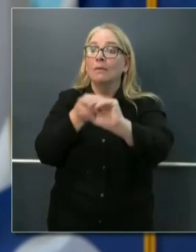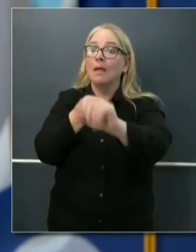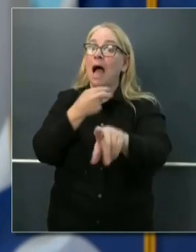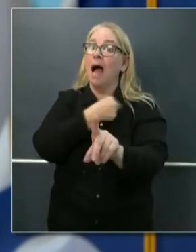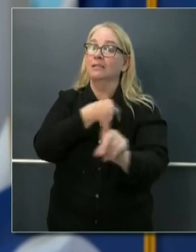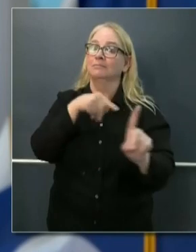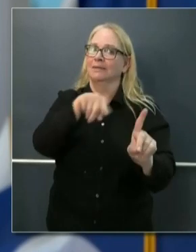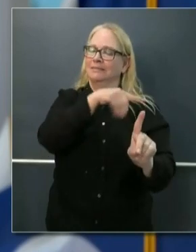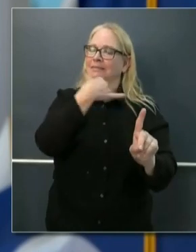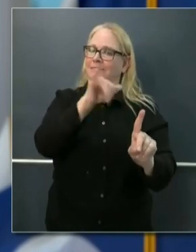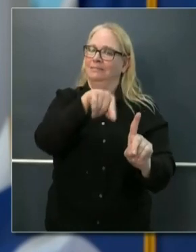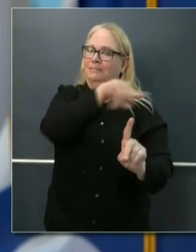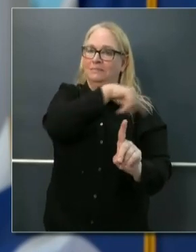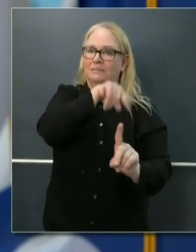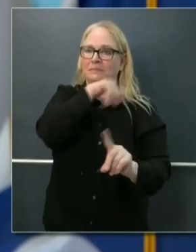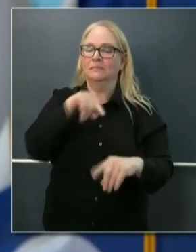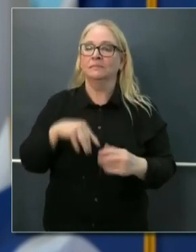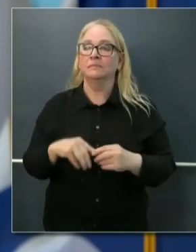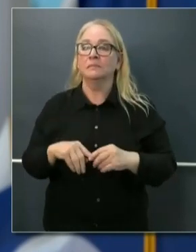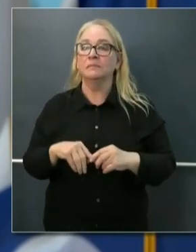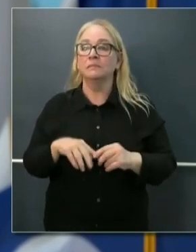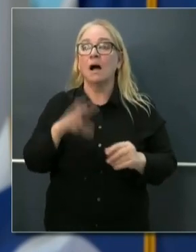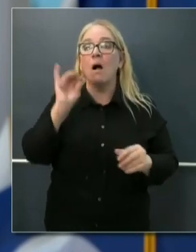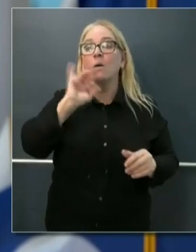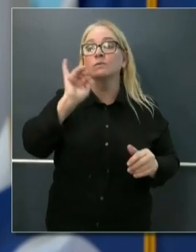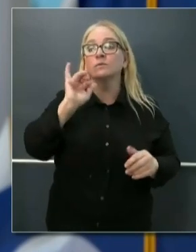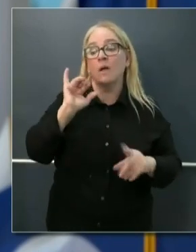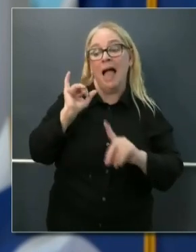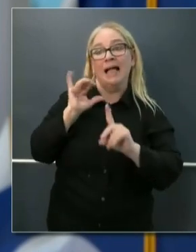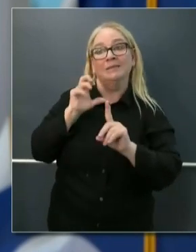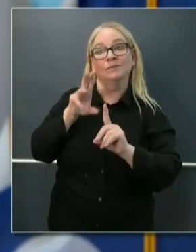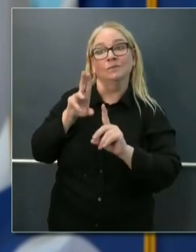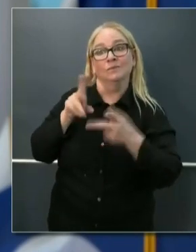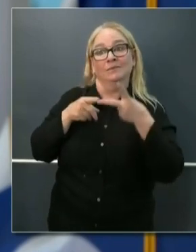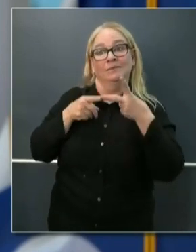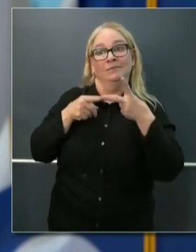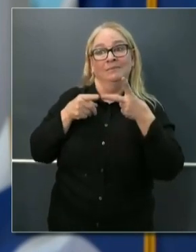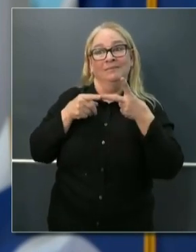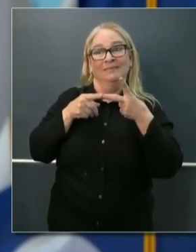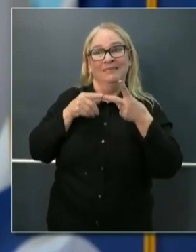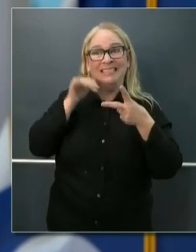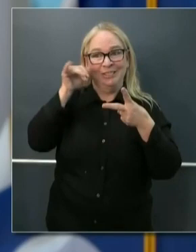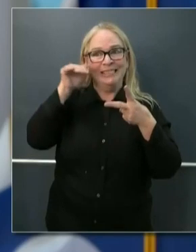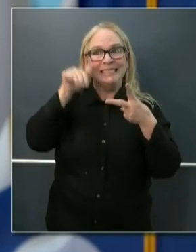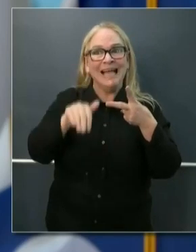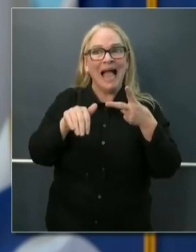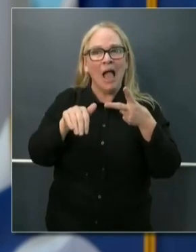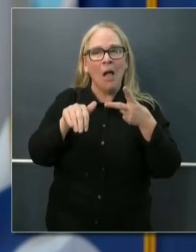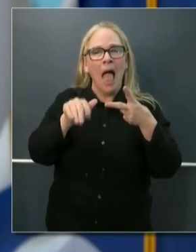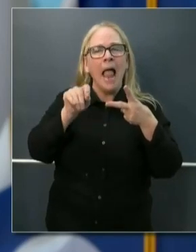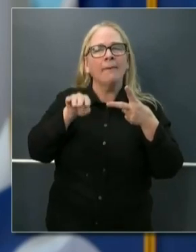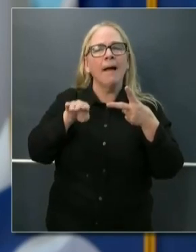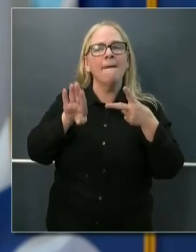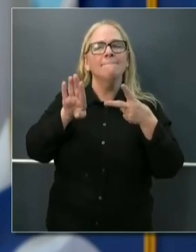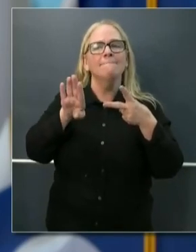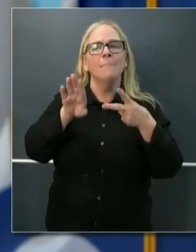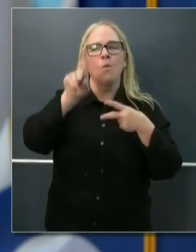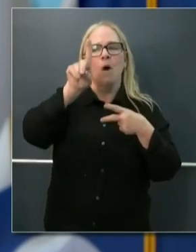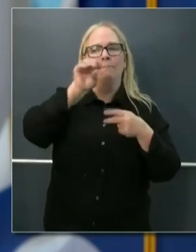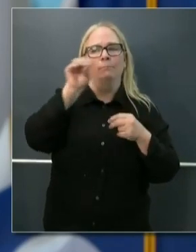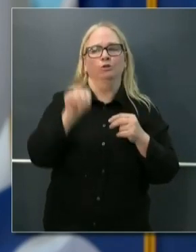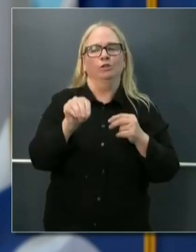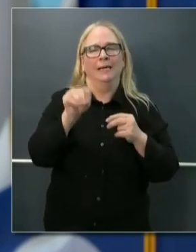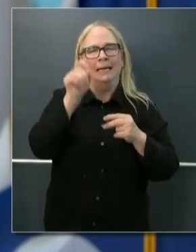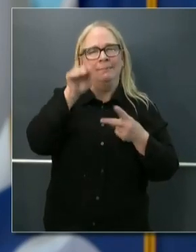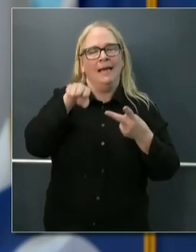news. Accordingly, our ICU numbers, which were down yesterday, they're slightly up, but just 1%, which again